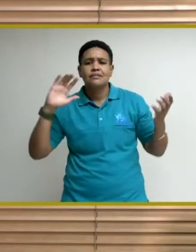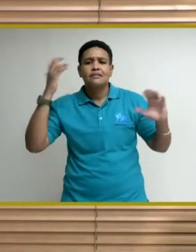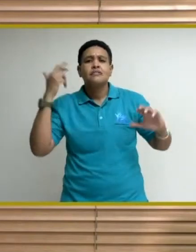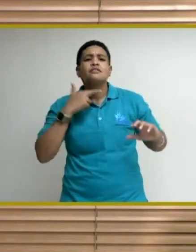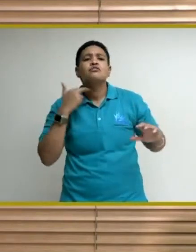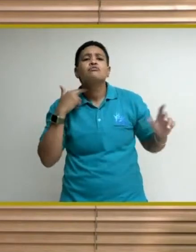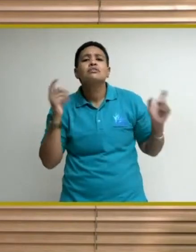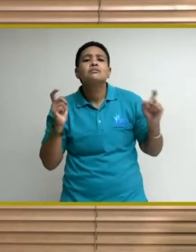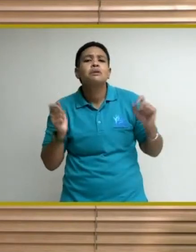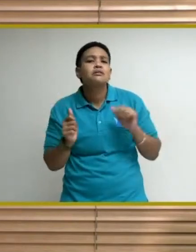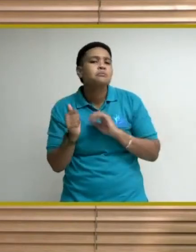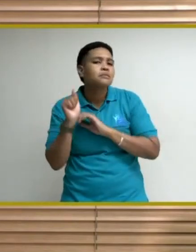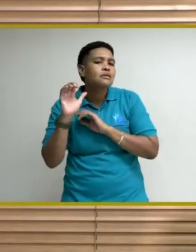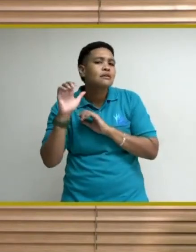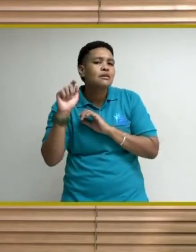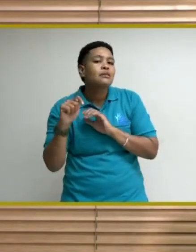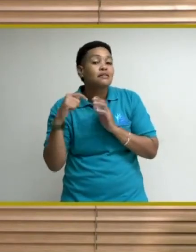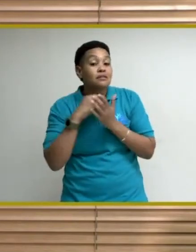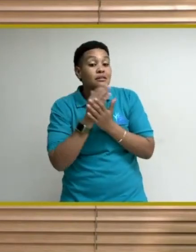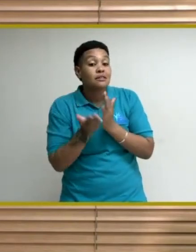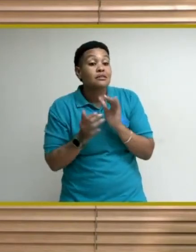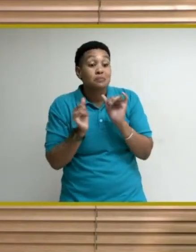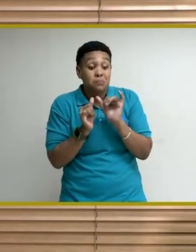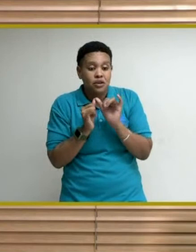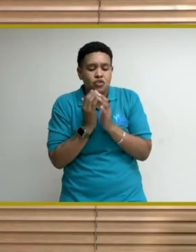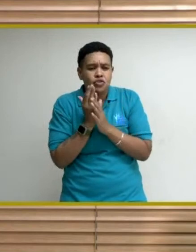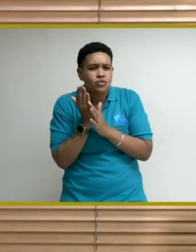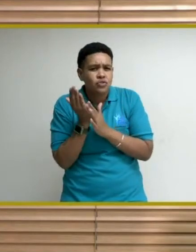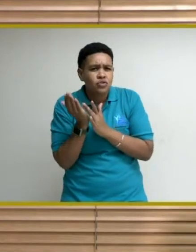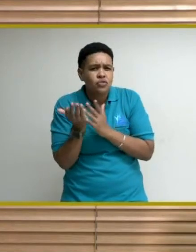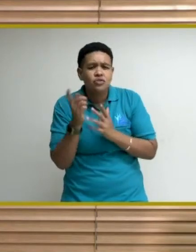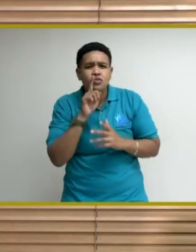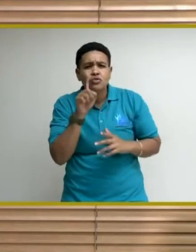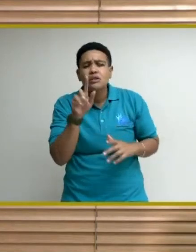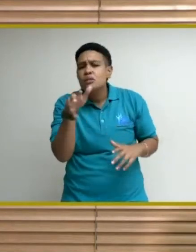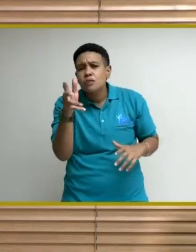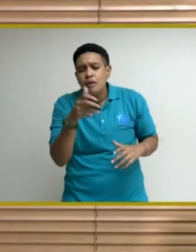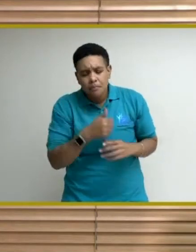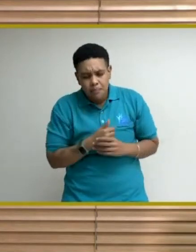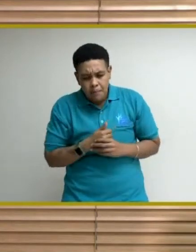Management Act. And these measures have been,